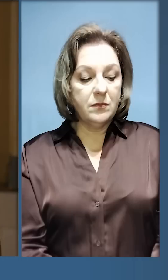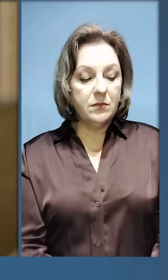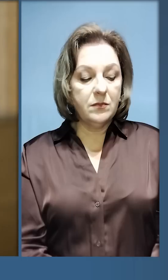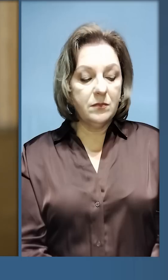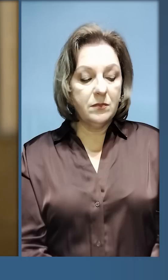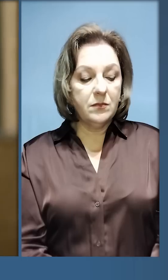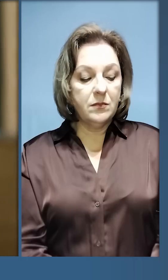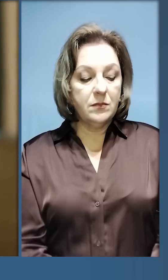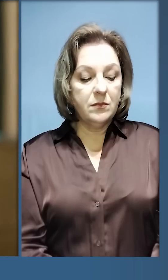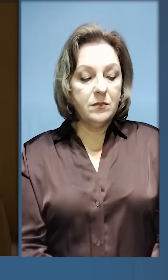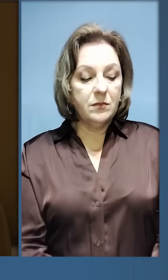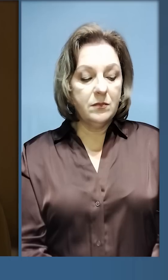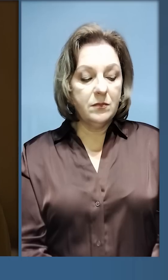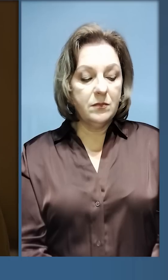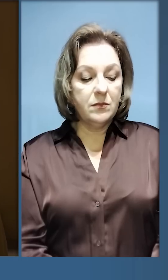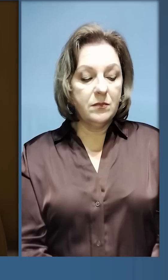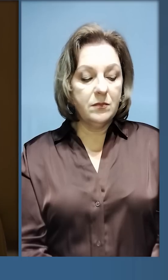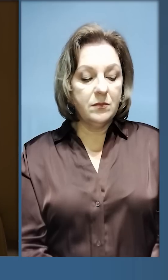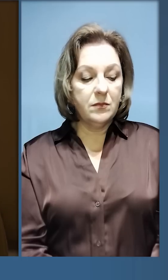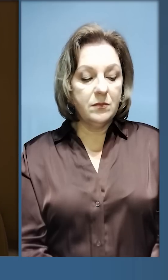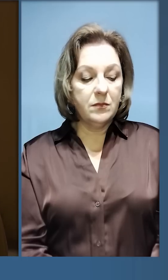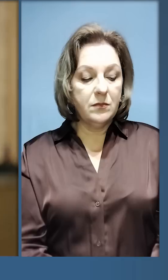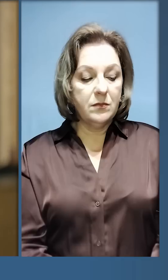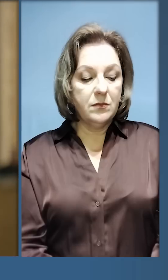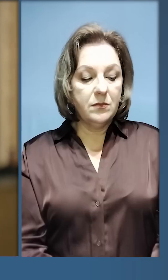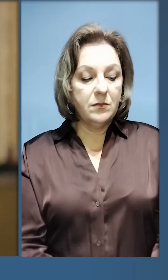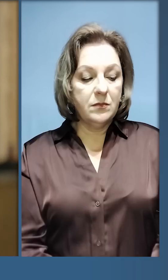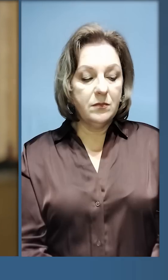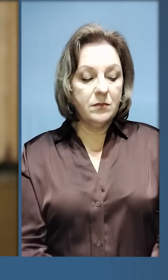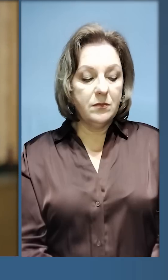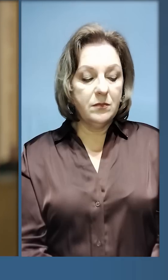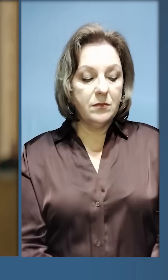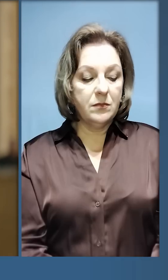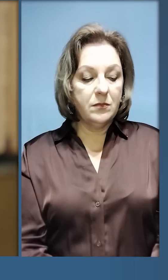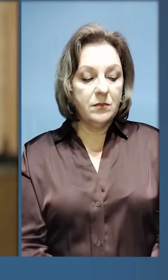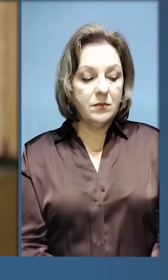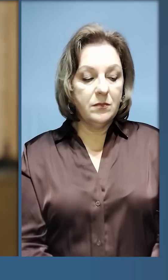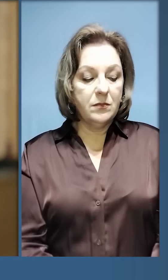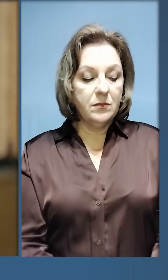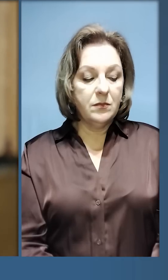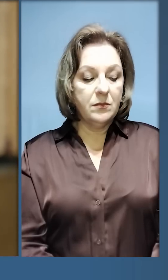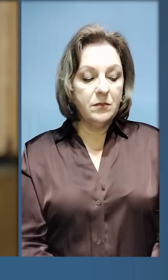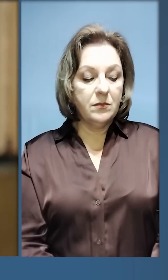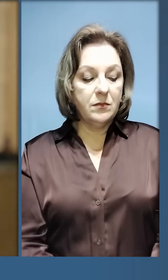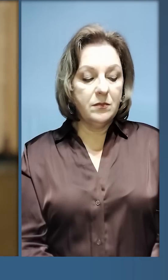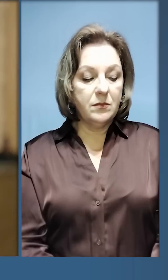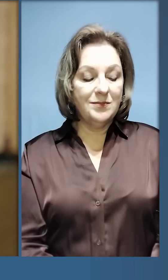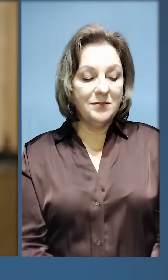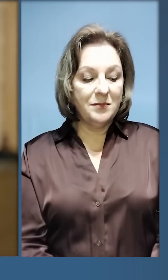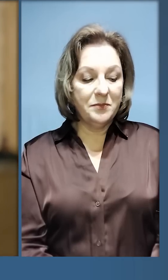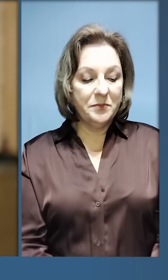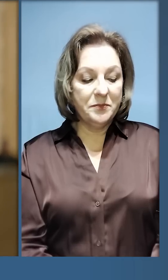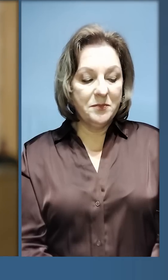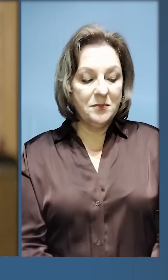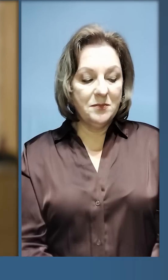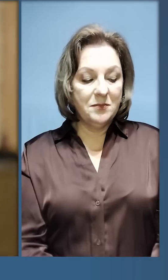entire rail system. Yes. You know Zelensky? Yeah, I know Zelensky. Are you friends? No, we're not friends. How do you know